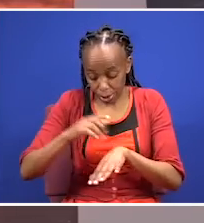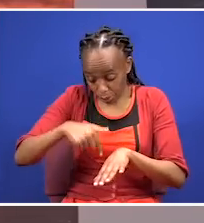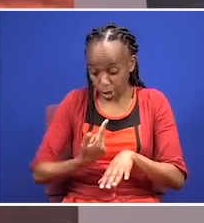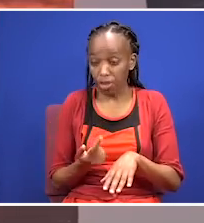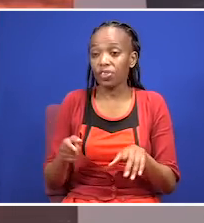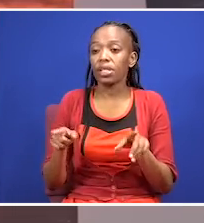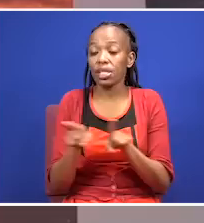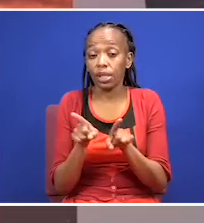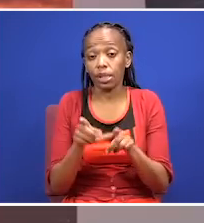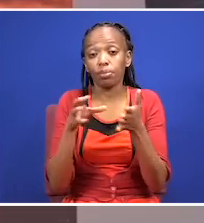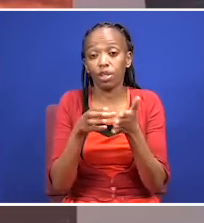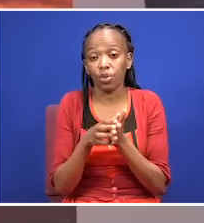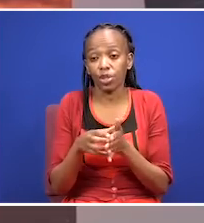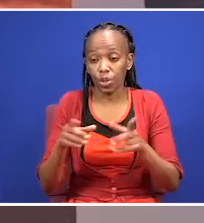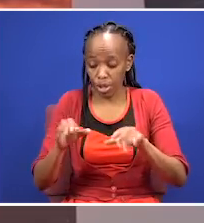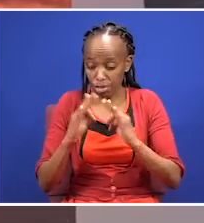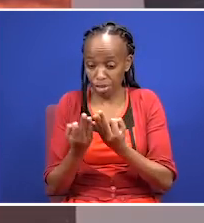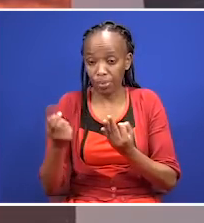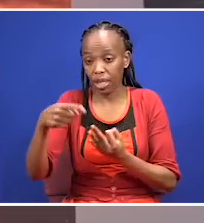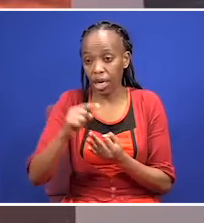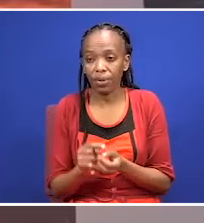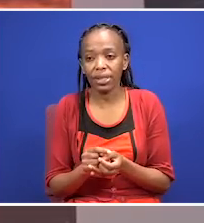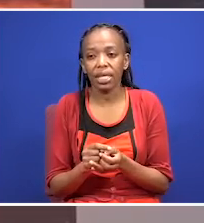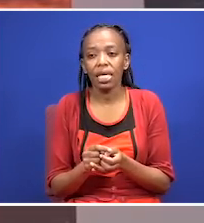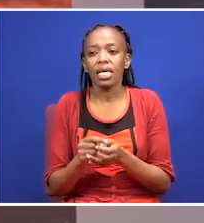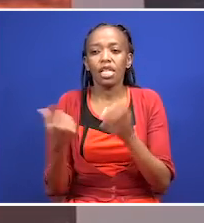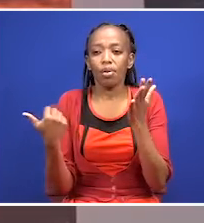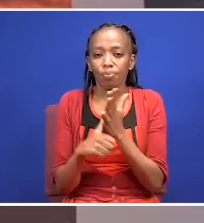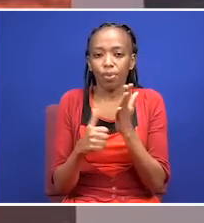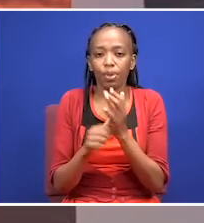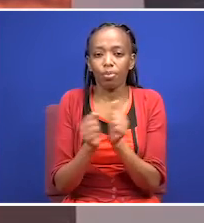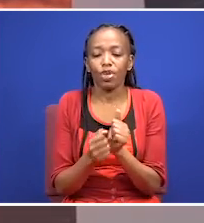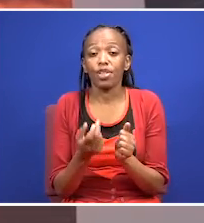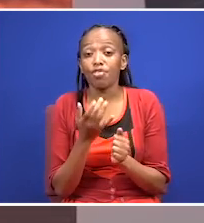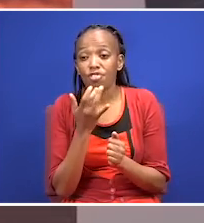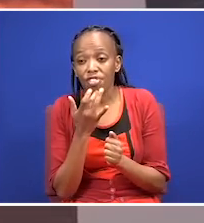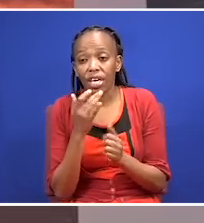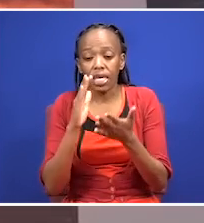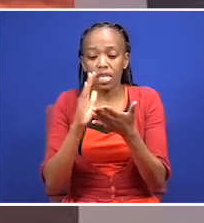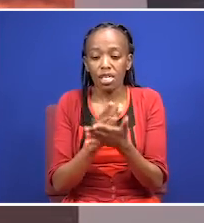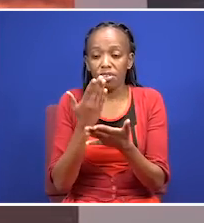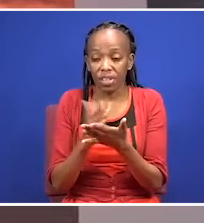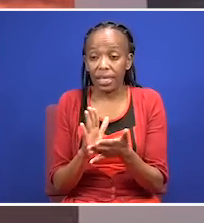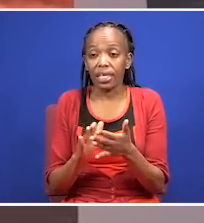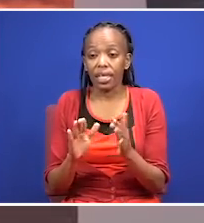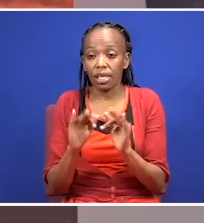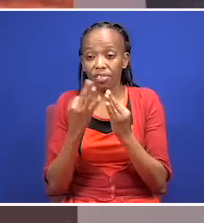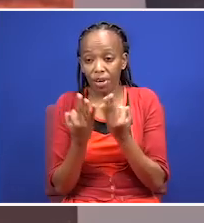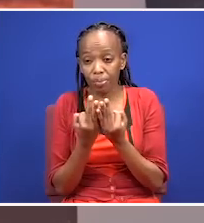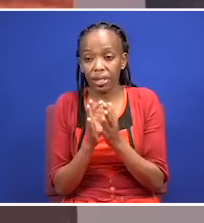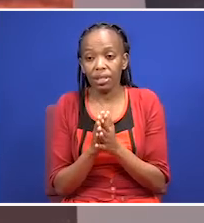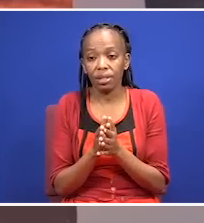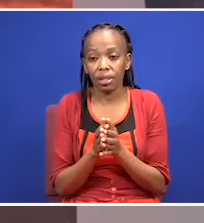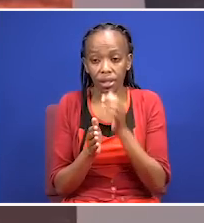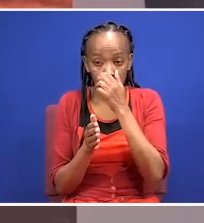ourselves in such situations in our families the tyranny of favoritism dividing the family right down the